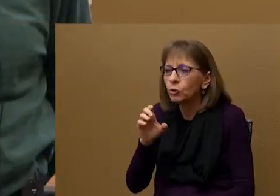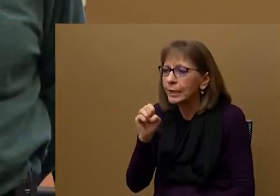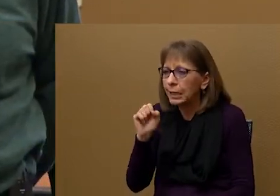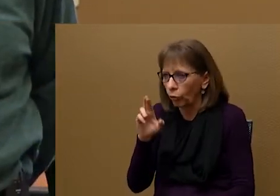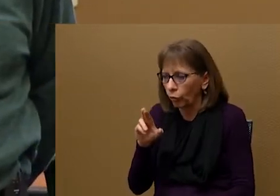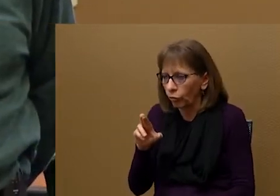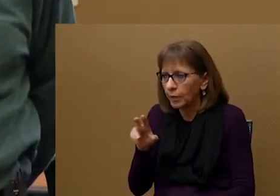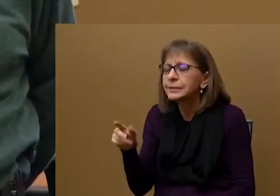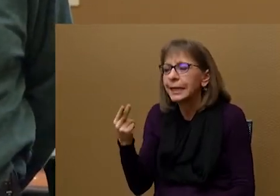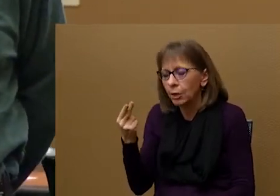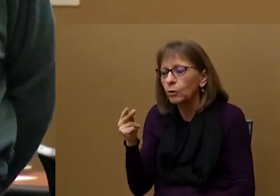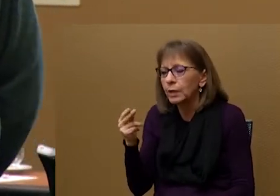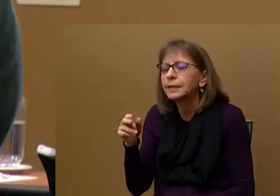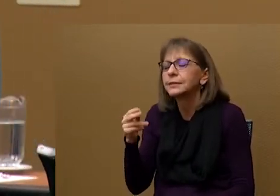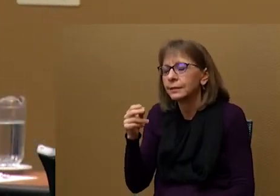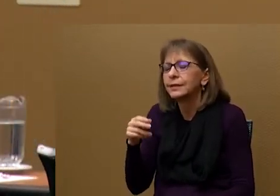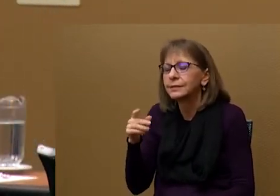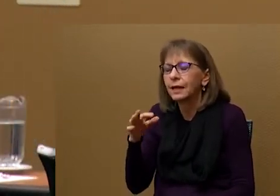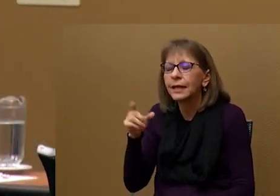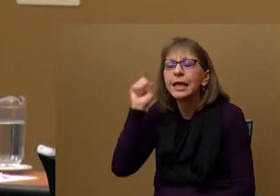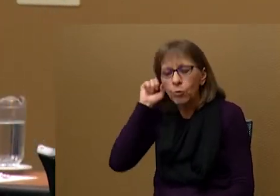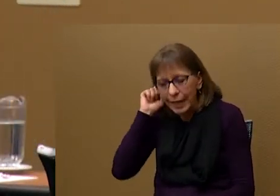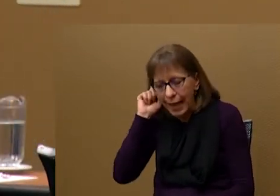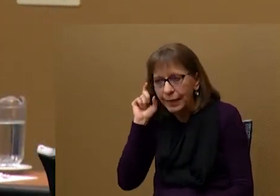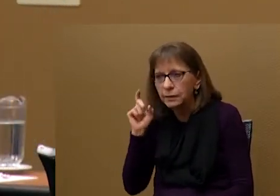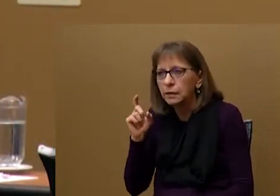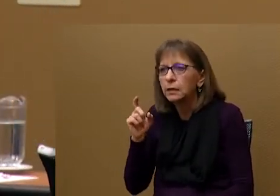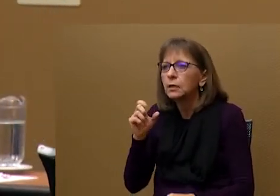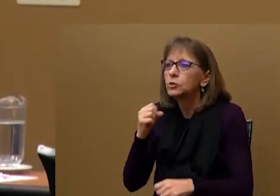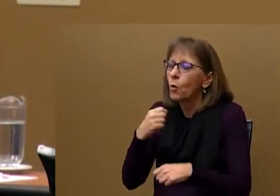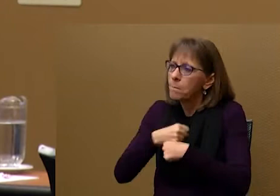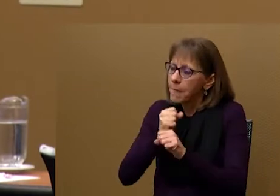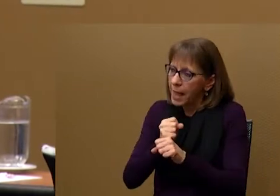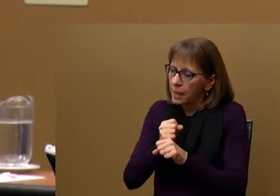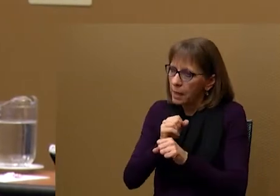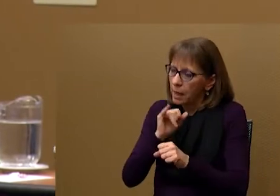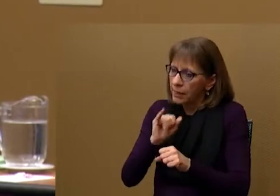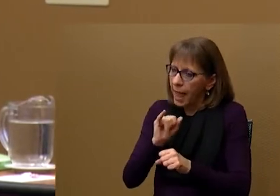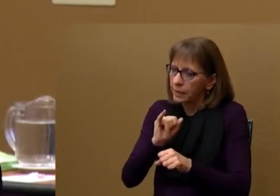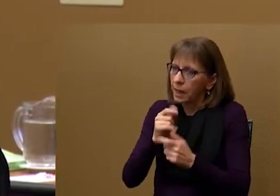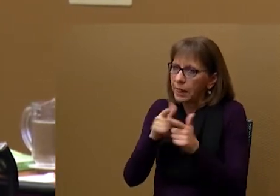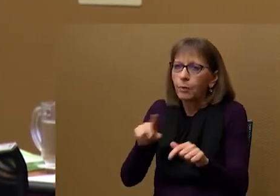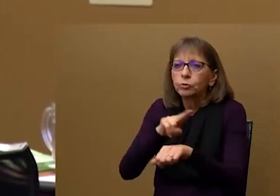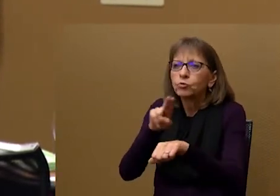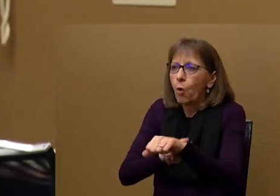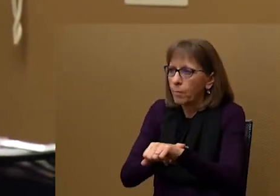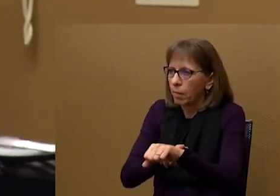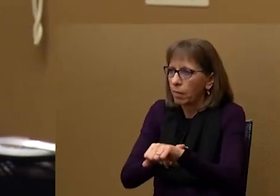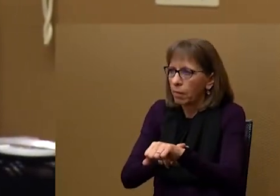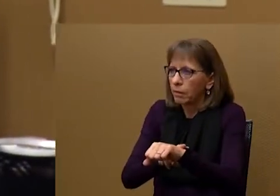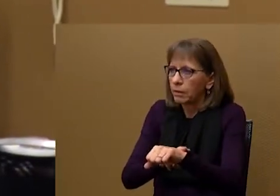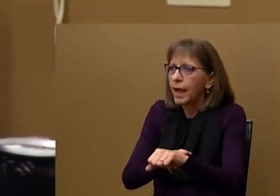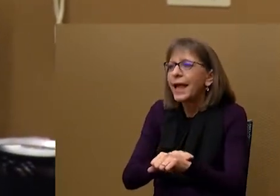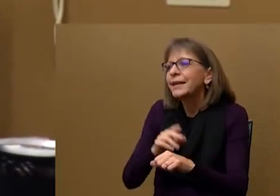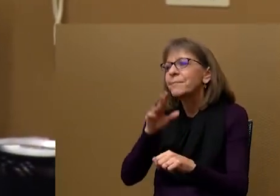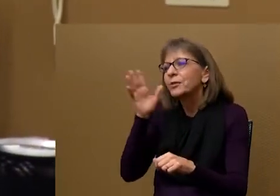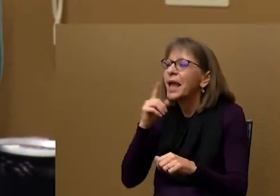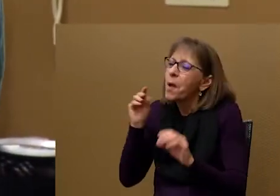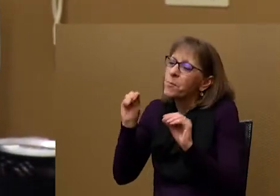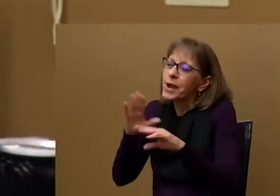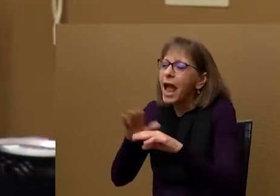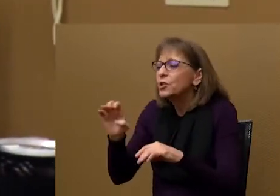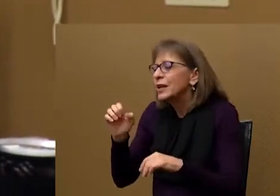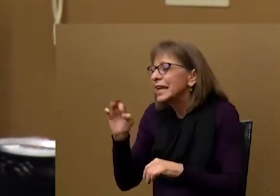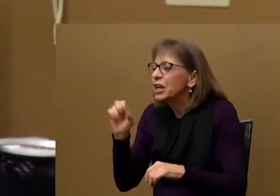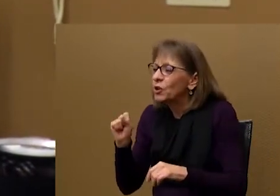that terminology just normal for them makes it less taboo. And if we can do that, then maybe that helps